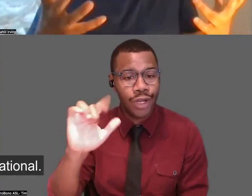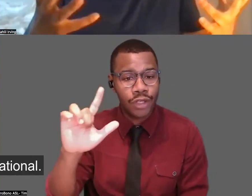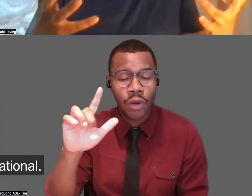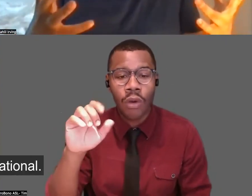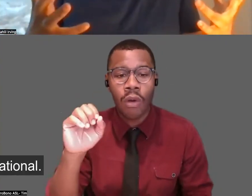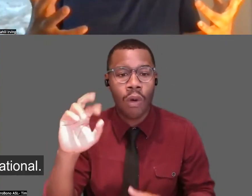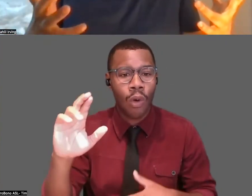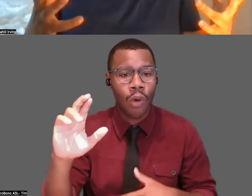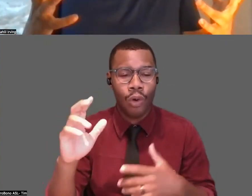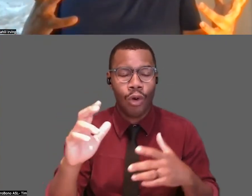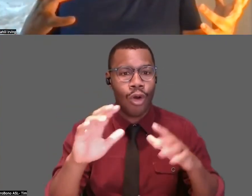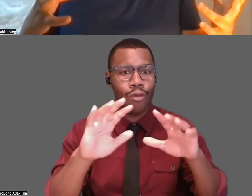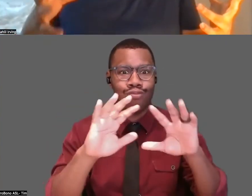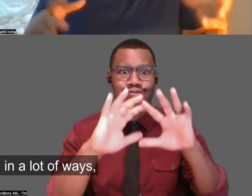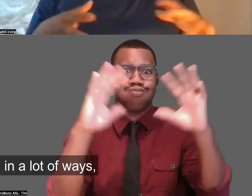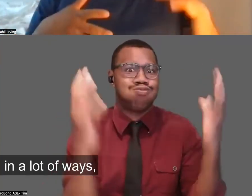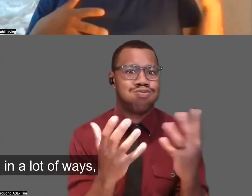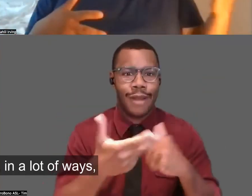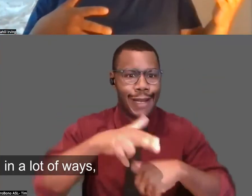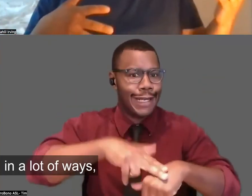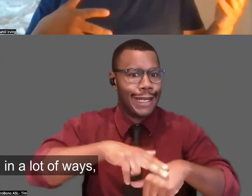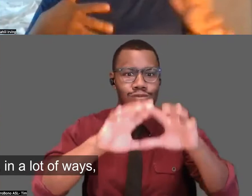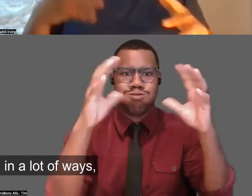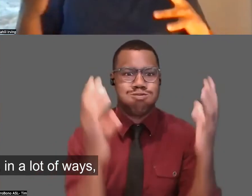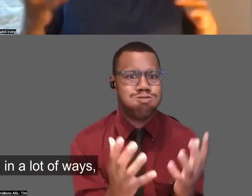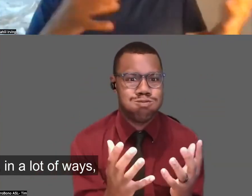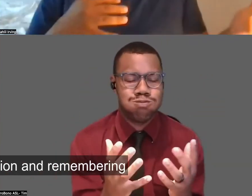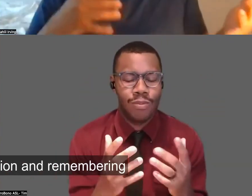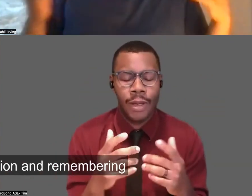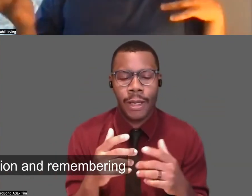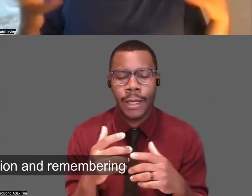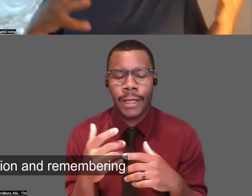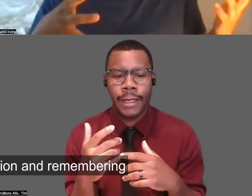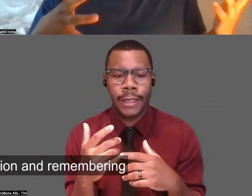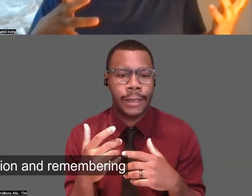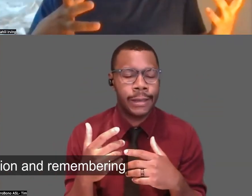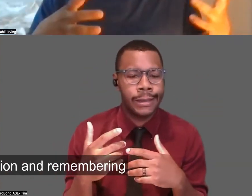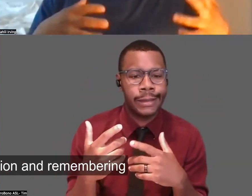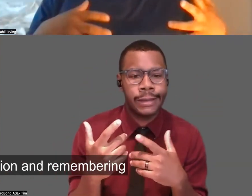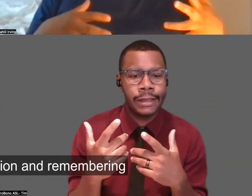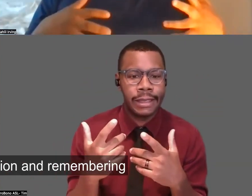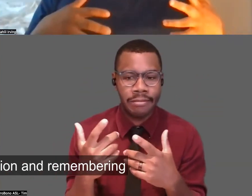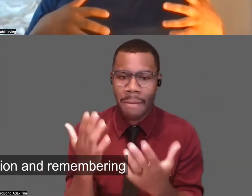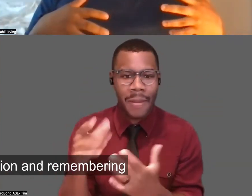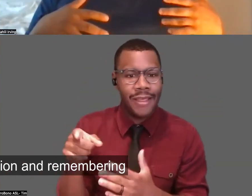of the national. So then it is like, in a lot of ways, also a sense of reflection and